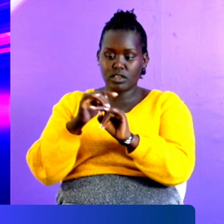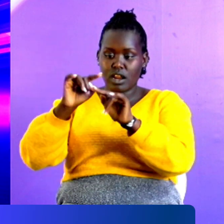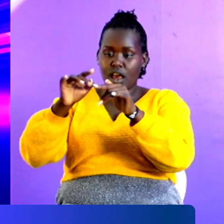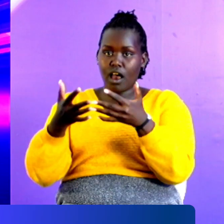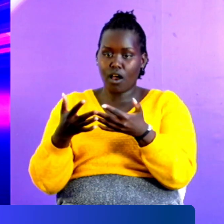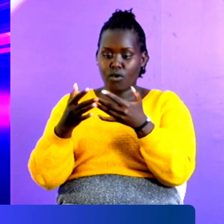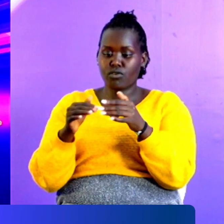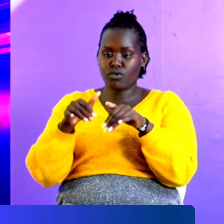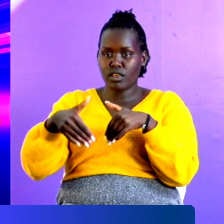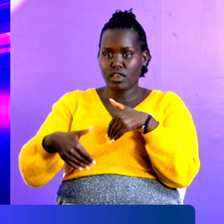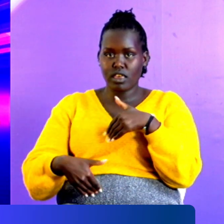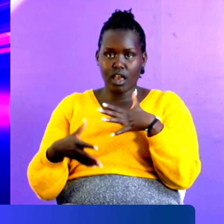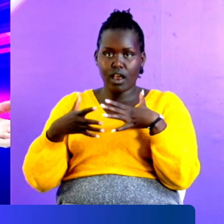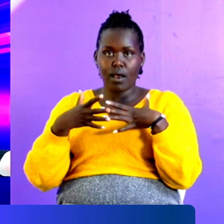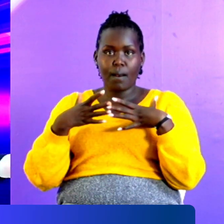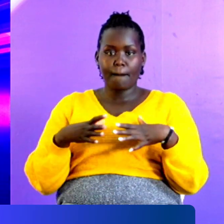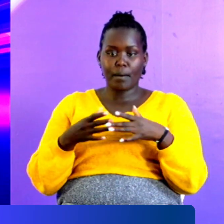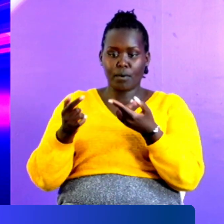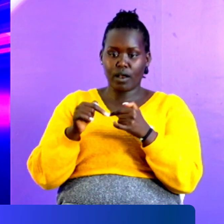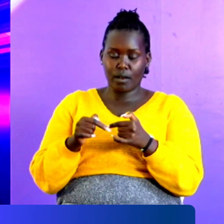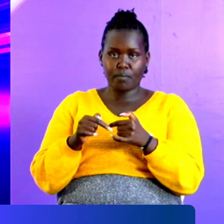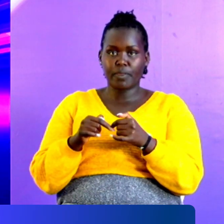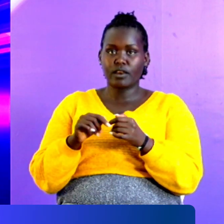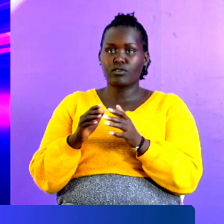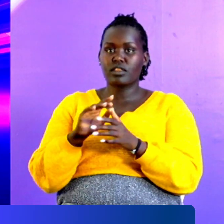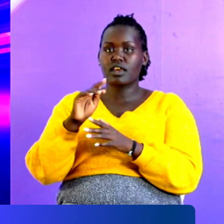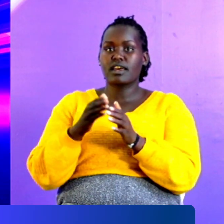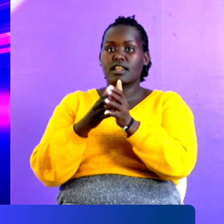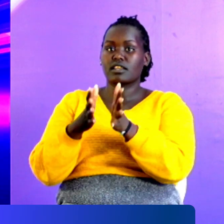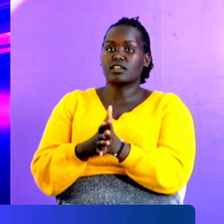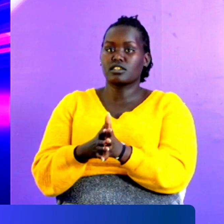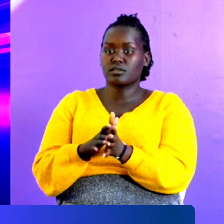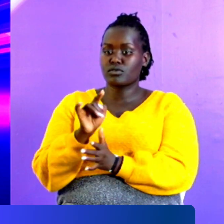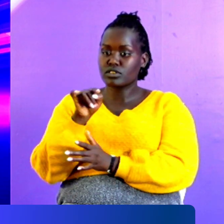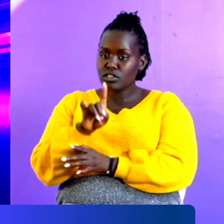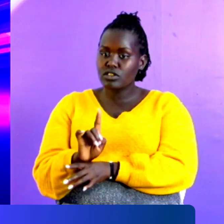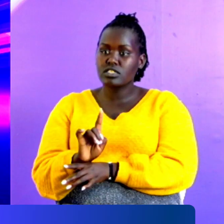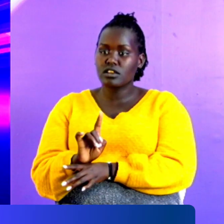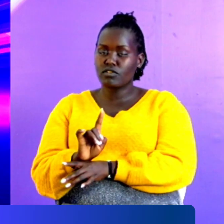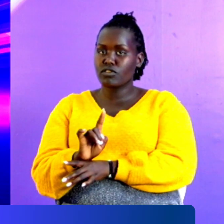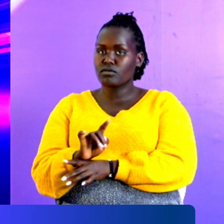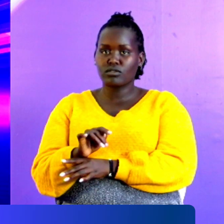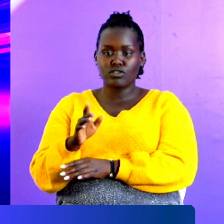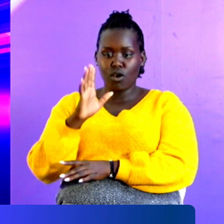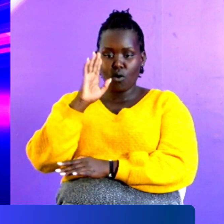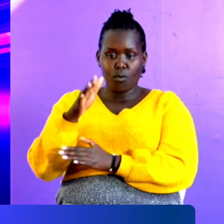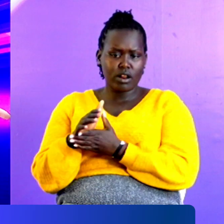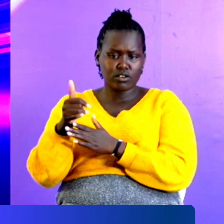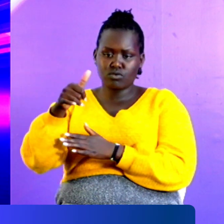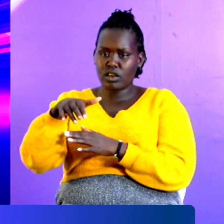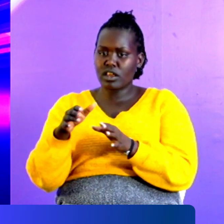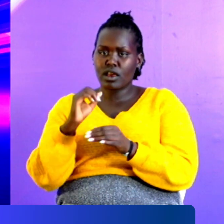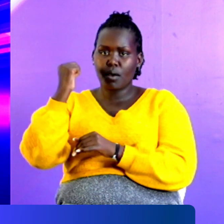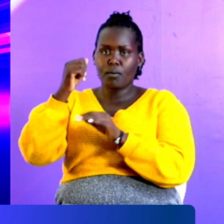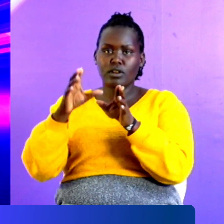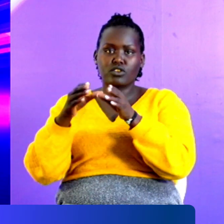people penetrate into leadership positions? You've said yourself, you are not willing to cower into any advances by any political party. How do